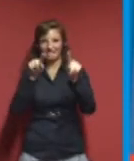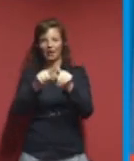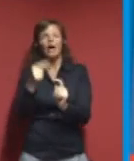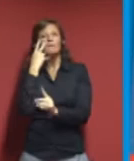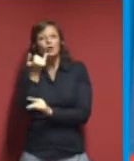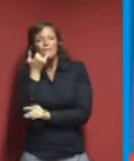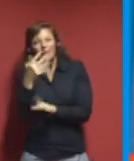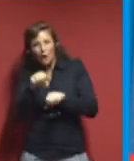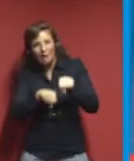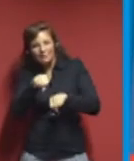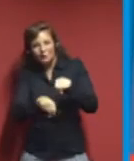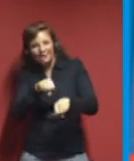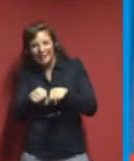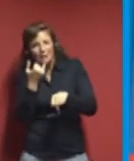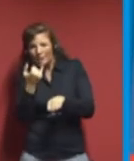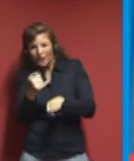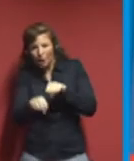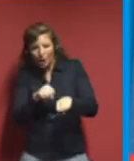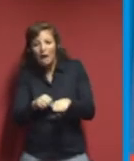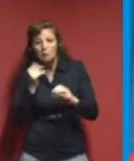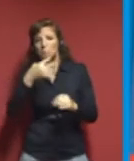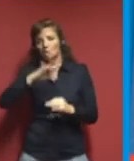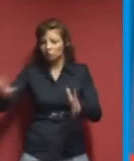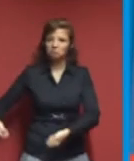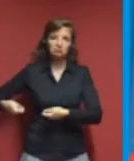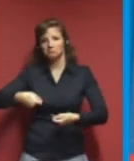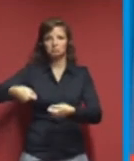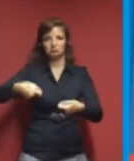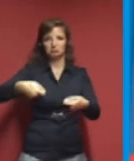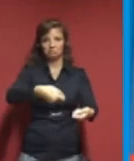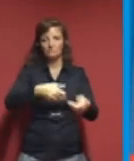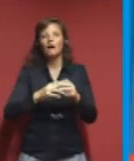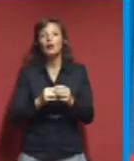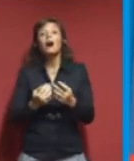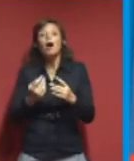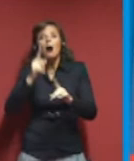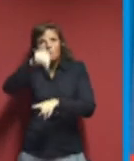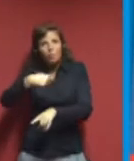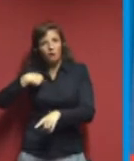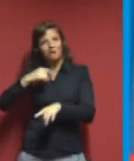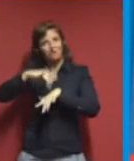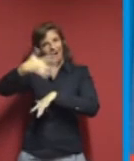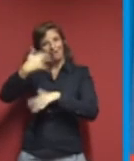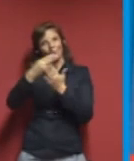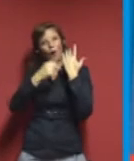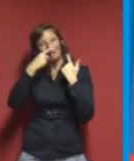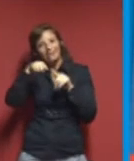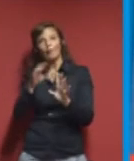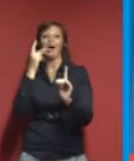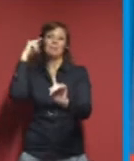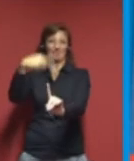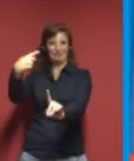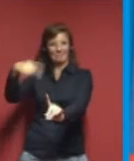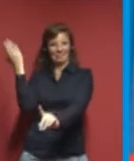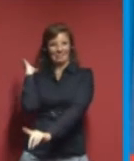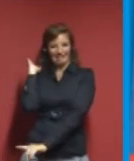suitcase. That's how they got away with saying that. But we had a very similar project again in Make magazine. This is an awesome scooter that